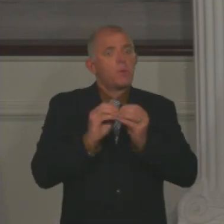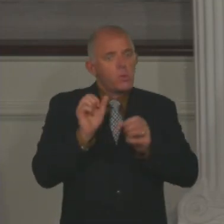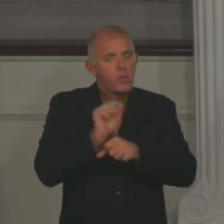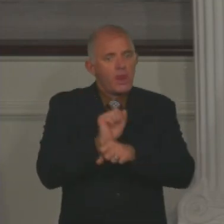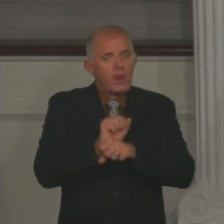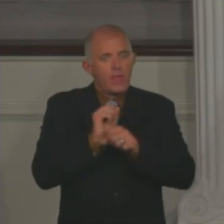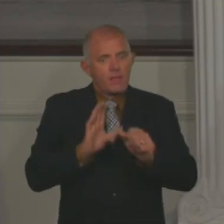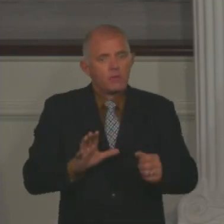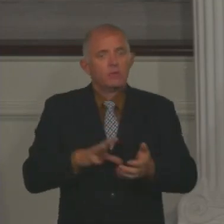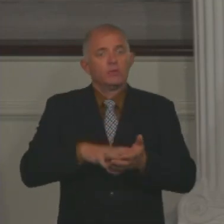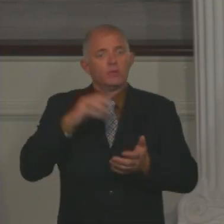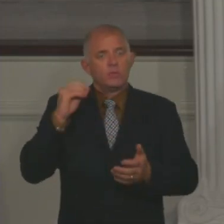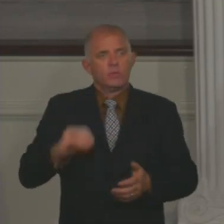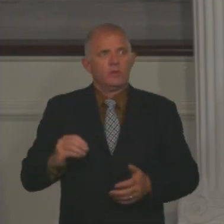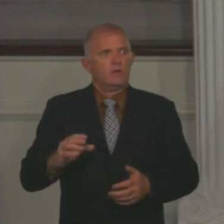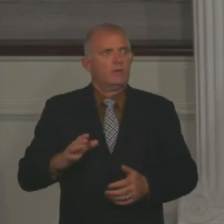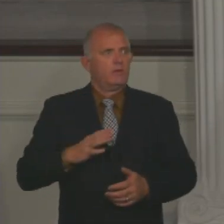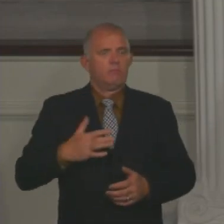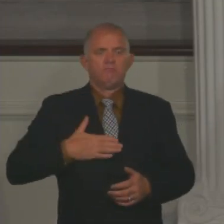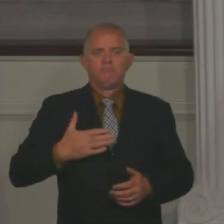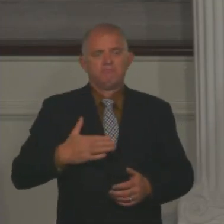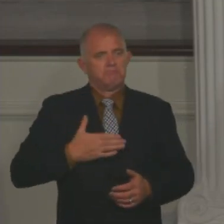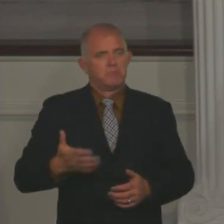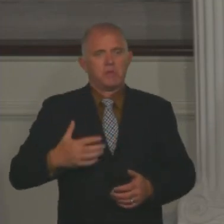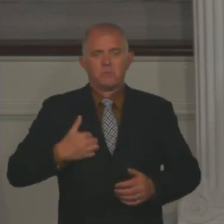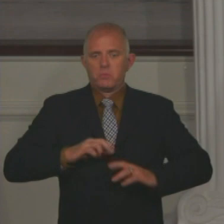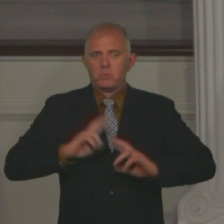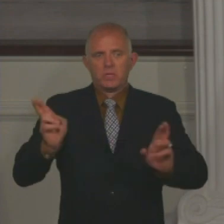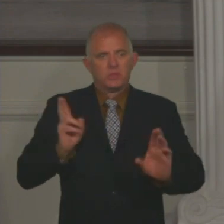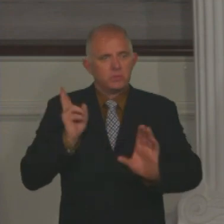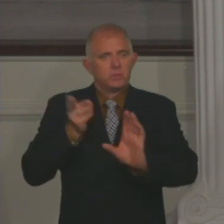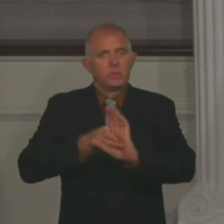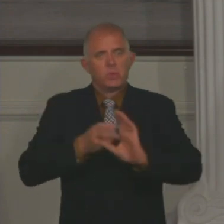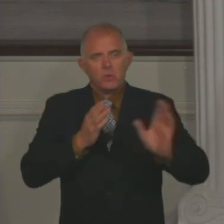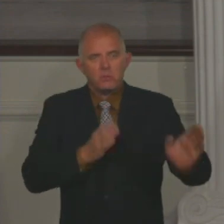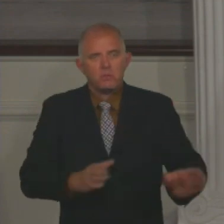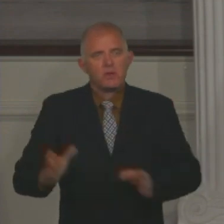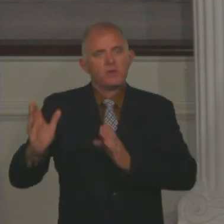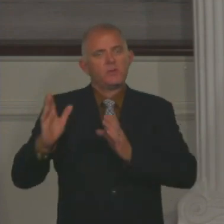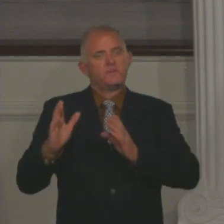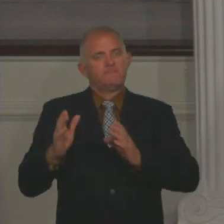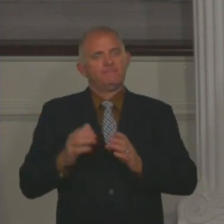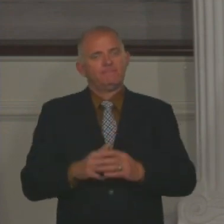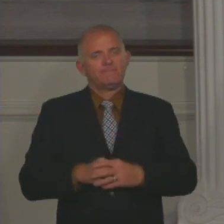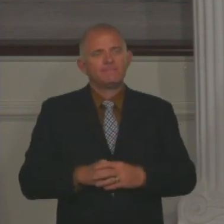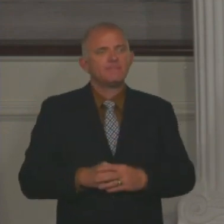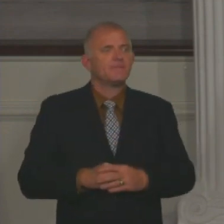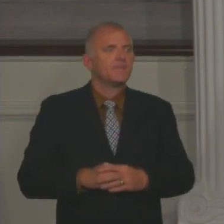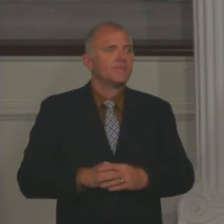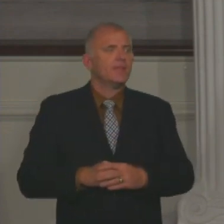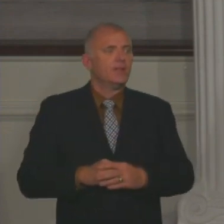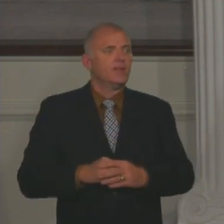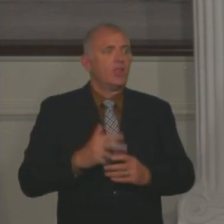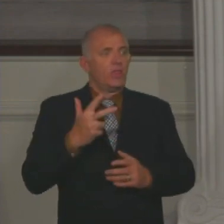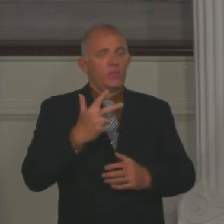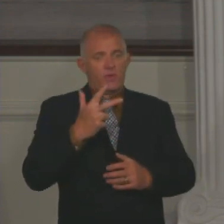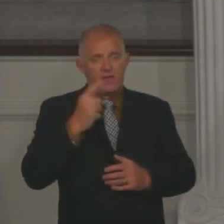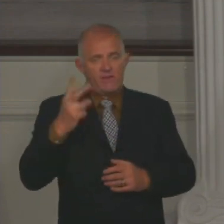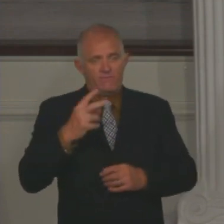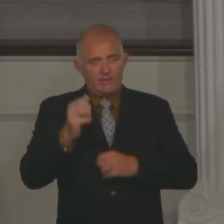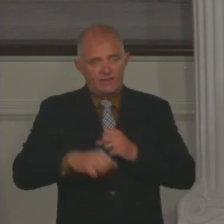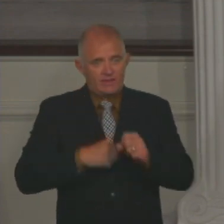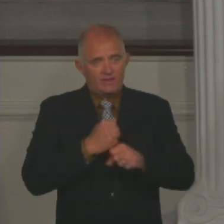know what, I'm ready to prepare. I think there's a great need for that. The disciples had 3.5 years with the Lord Jesus Christ,